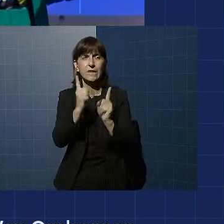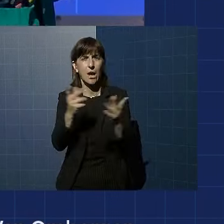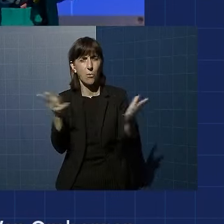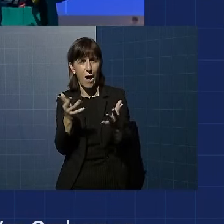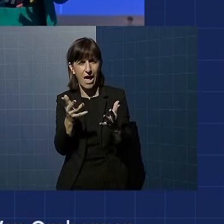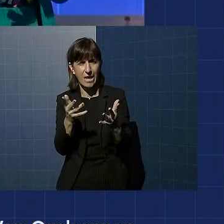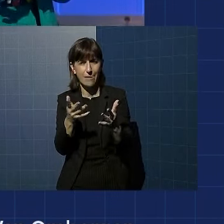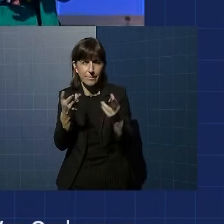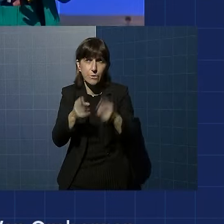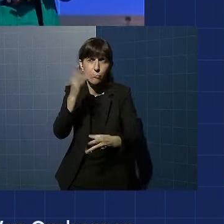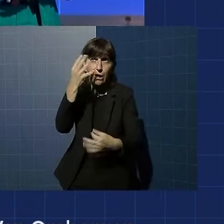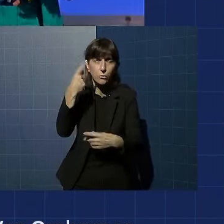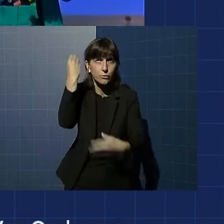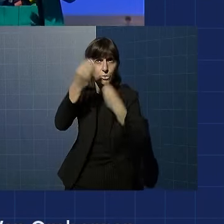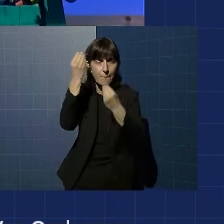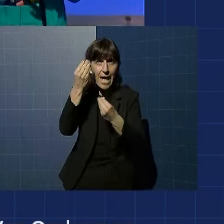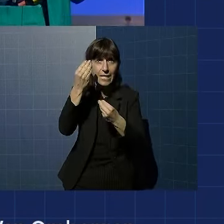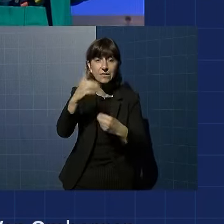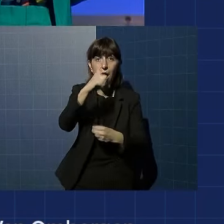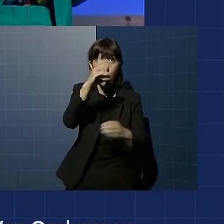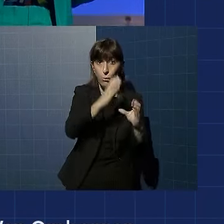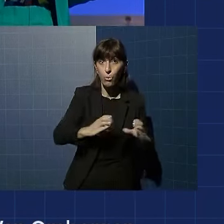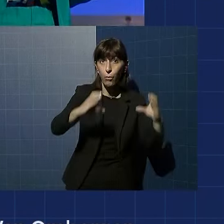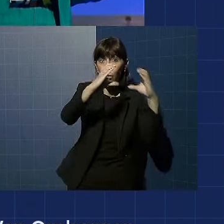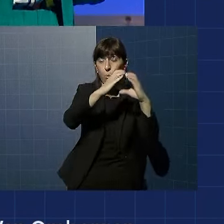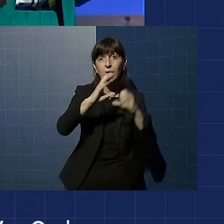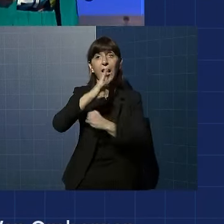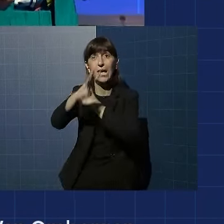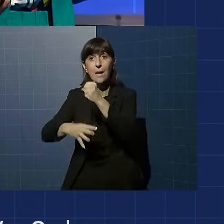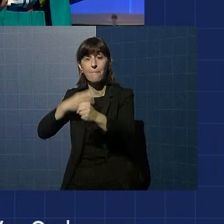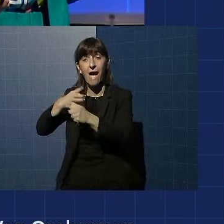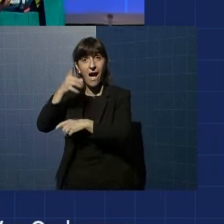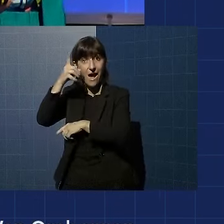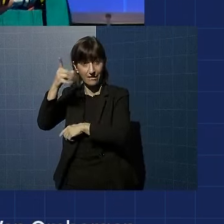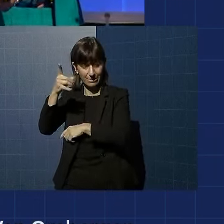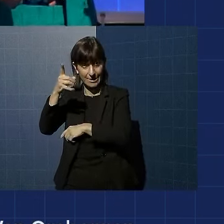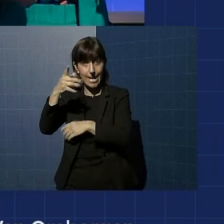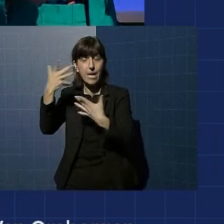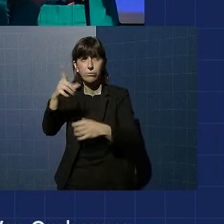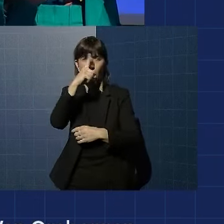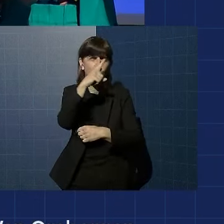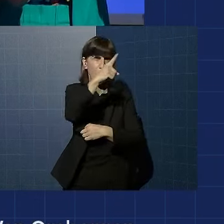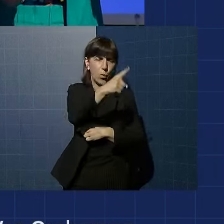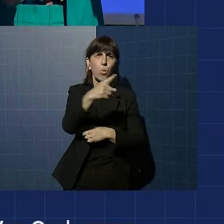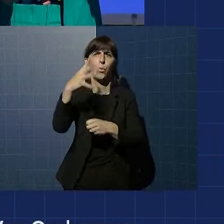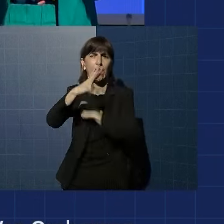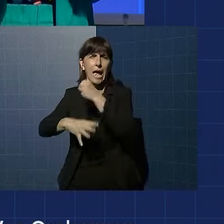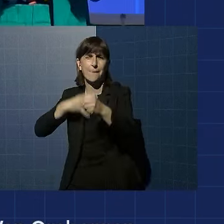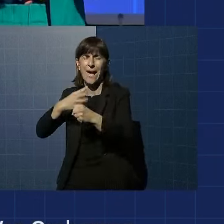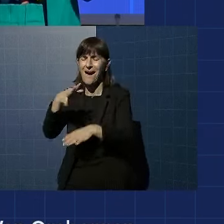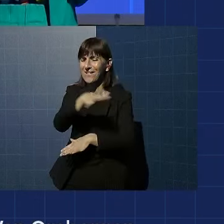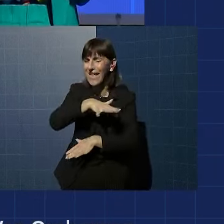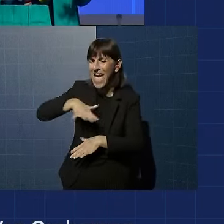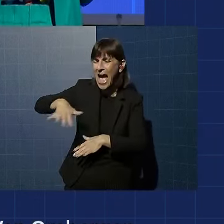environments. So the Moon is an extreme environment, Mars is an extreme environment. There is, for example, a lot of dust that can be